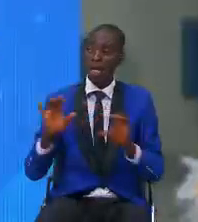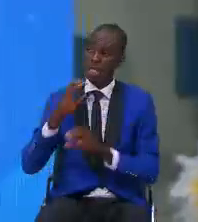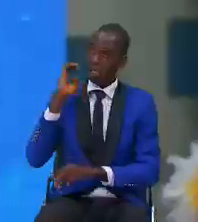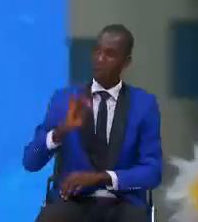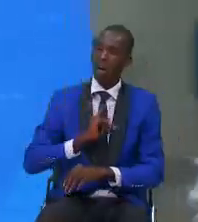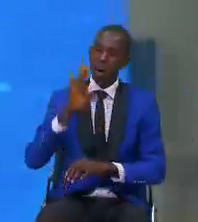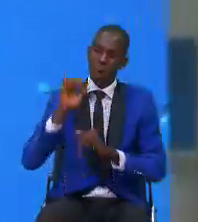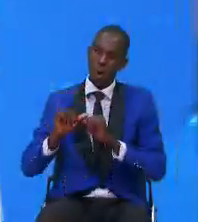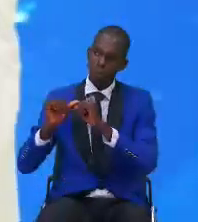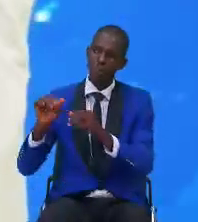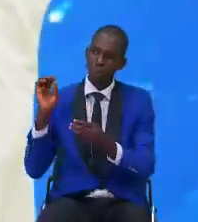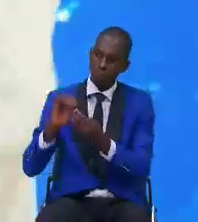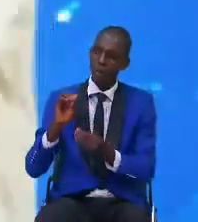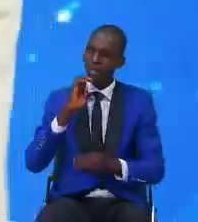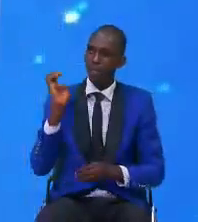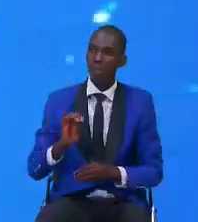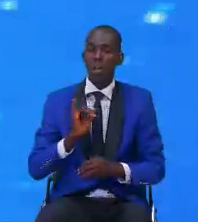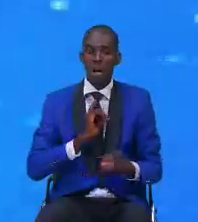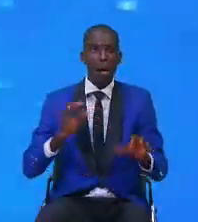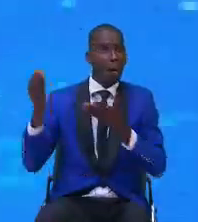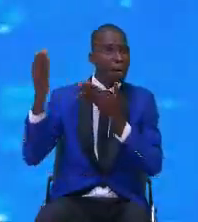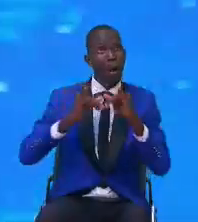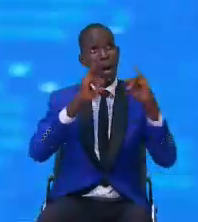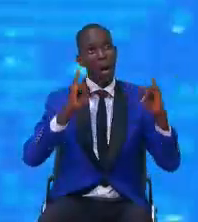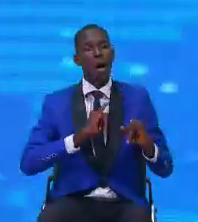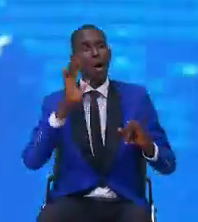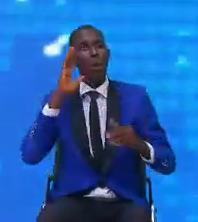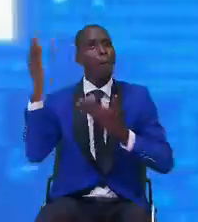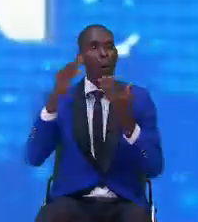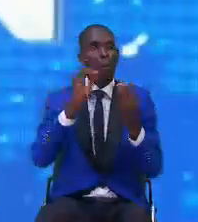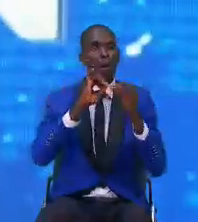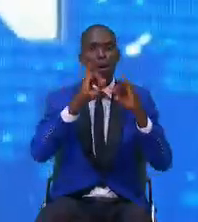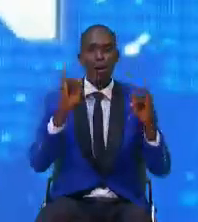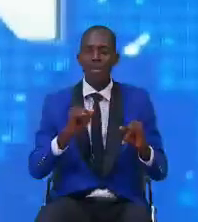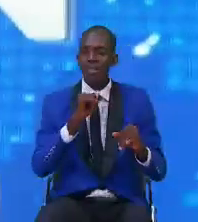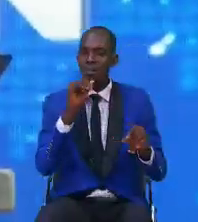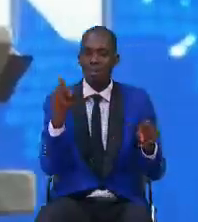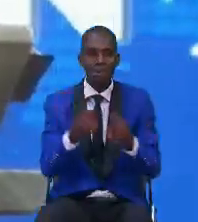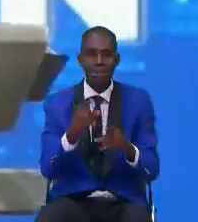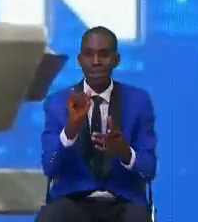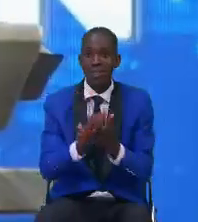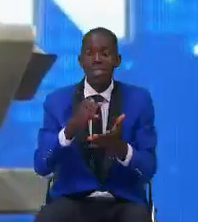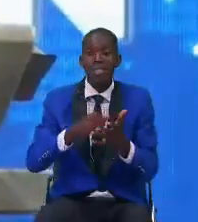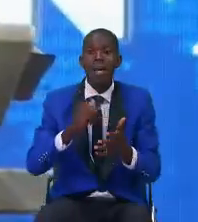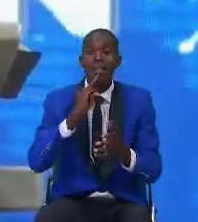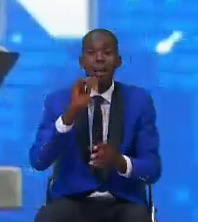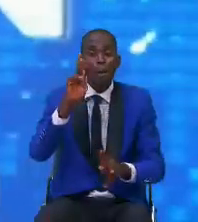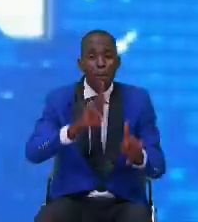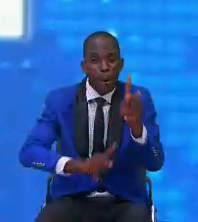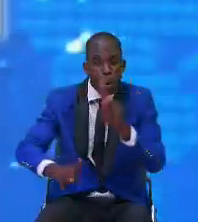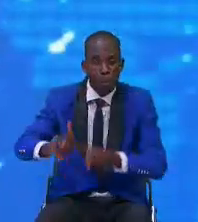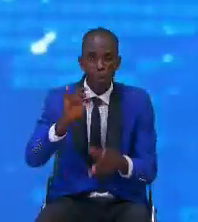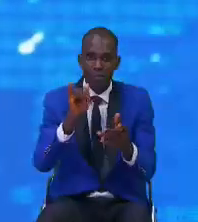I've done evil, I'm going to do evil more. Yes, I raised up idol, I'm going to raise up more idols. No, it doesn't come like that. It's